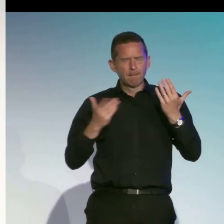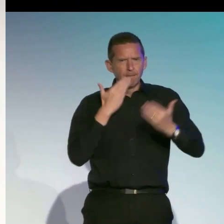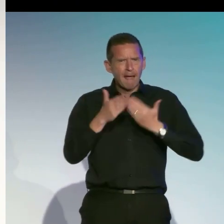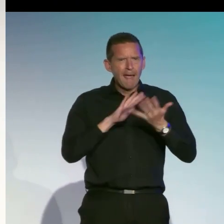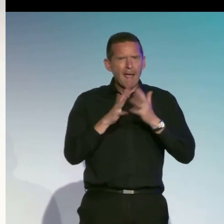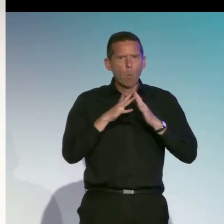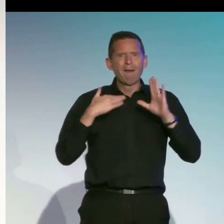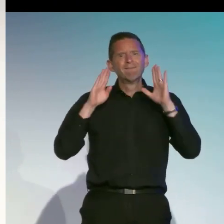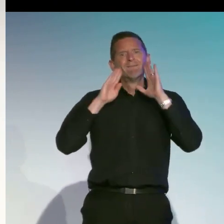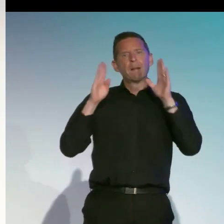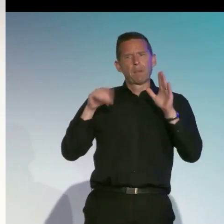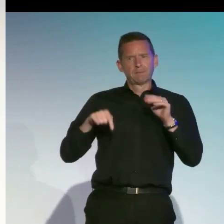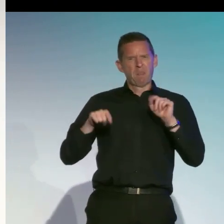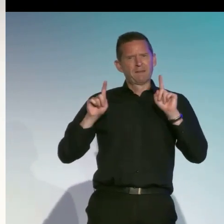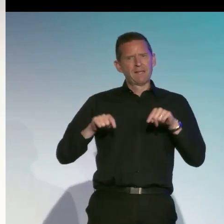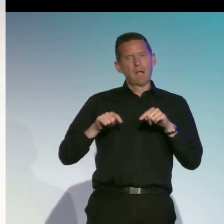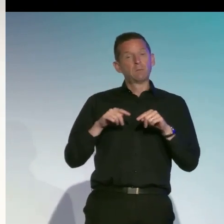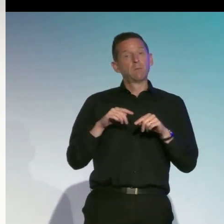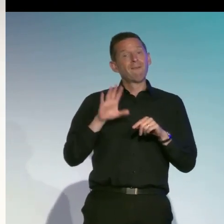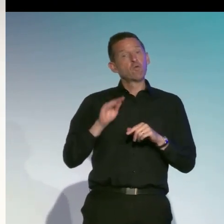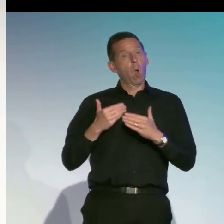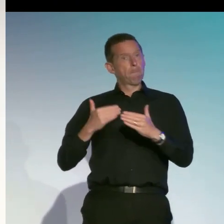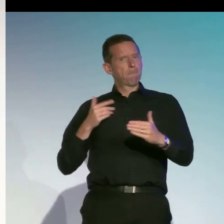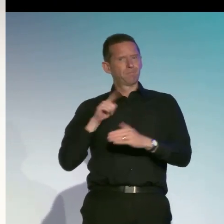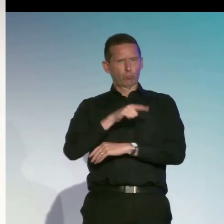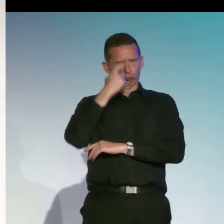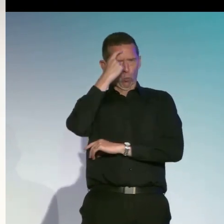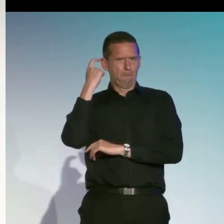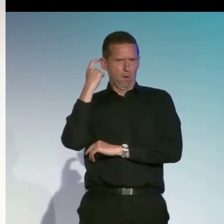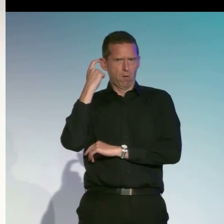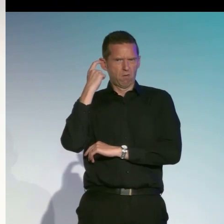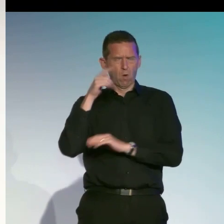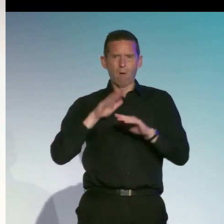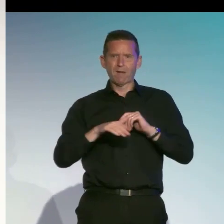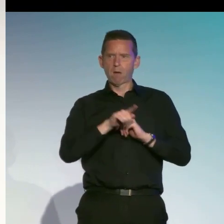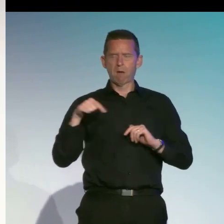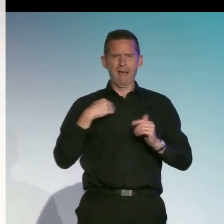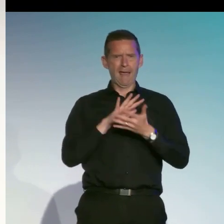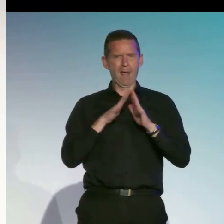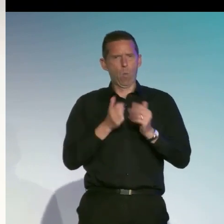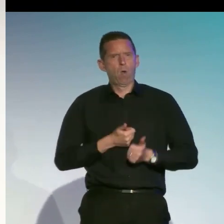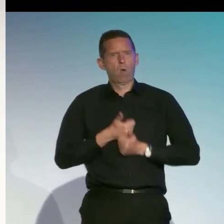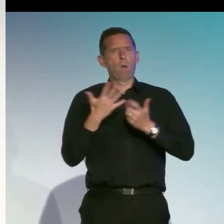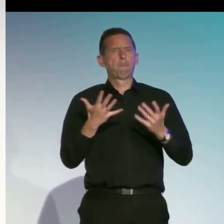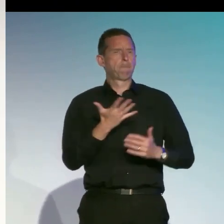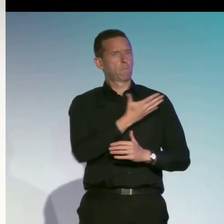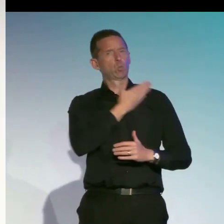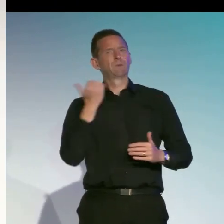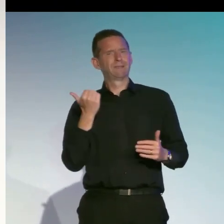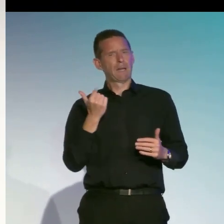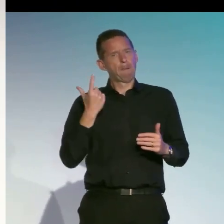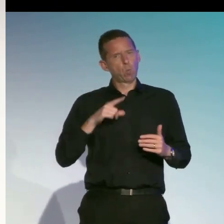being fabulous often starts with a trauma. And it's about our expression of beauty as a result